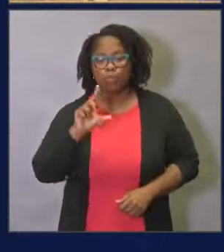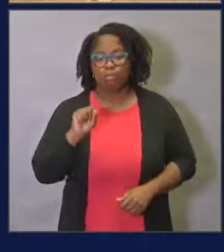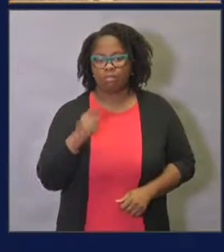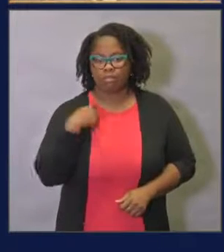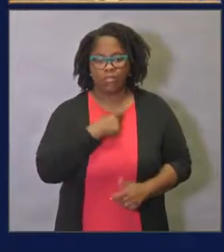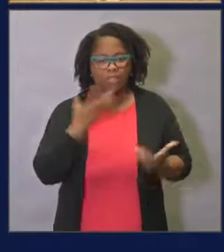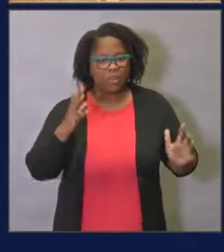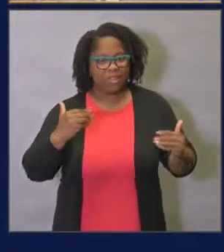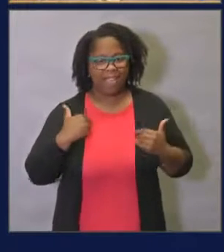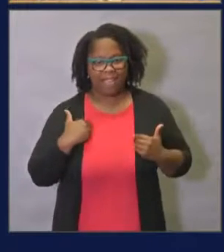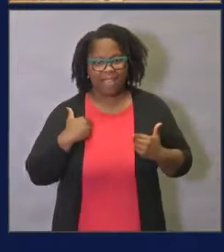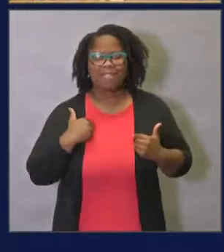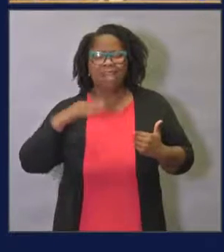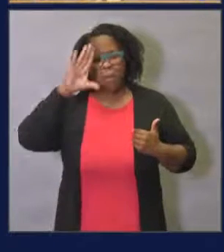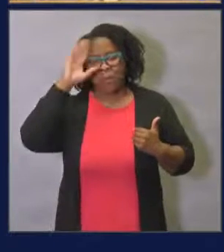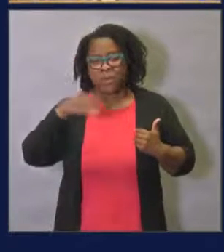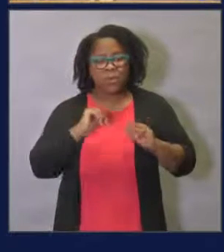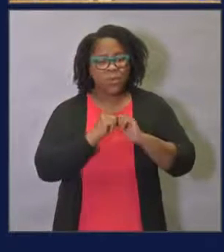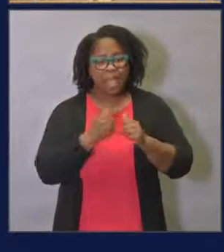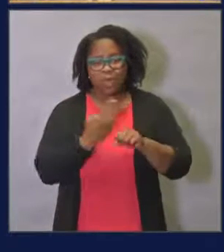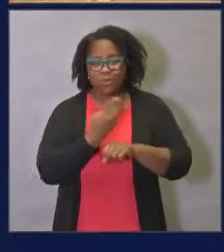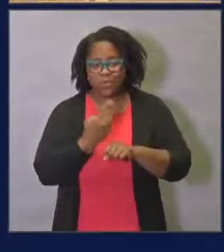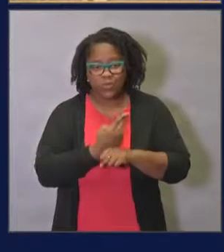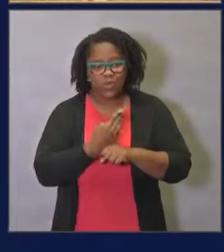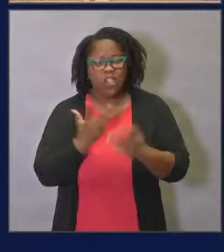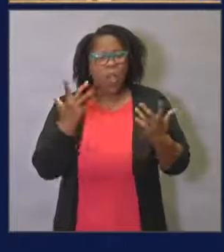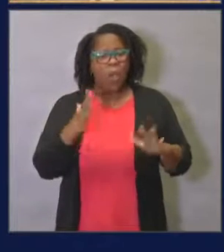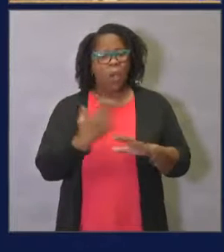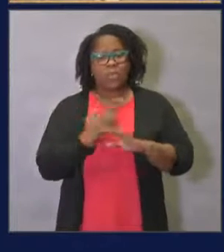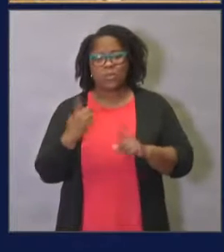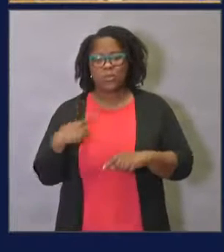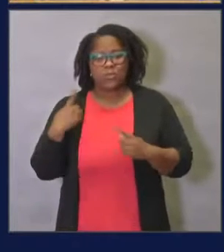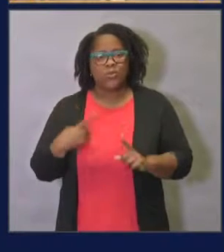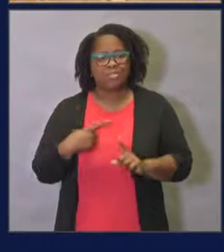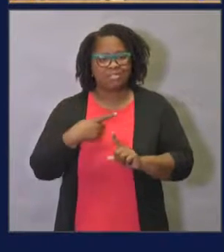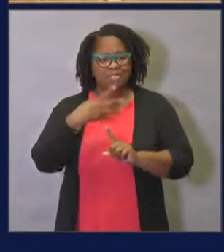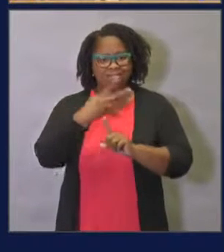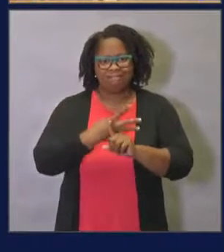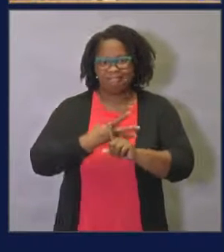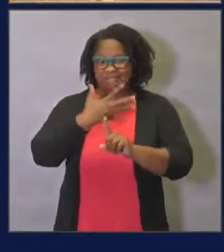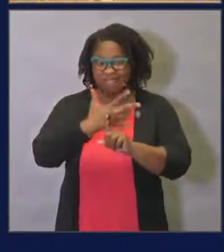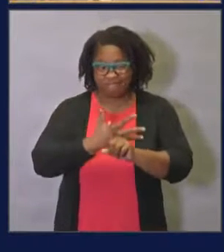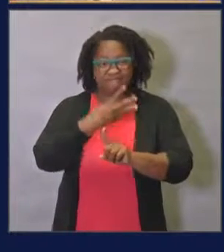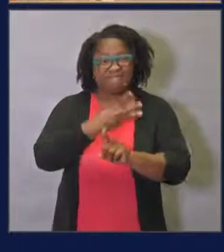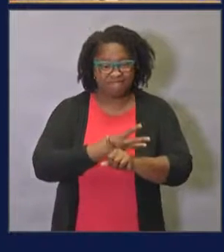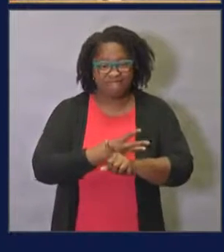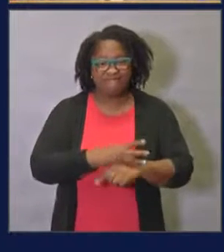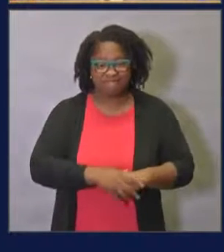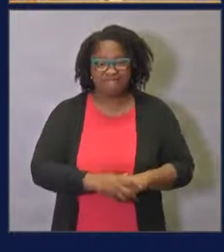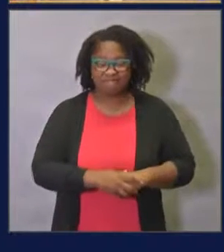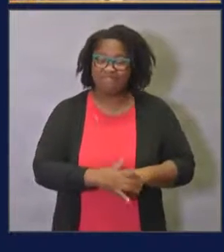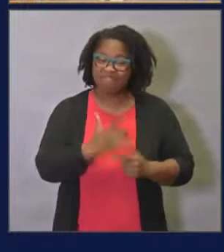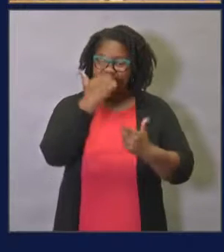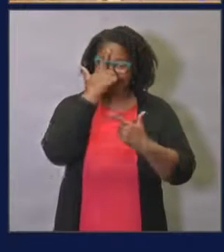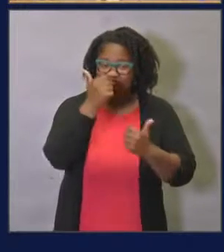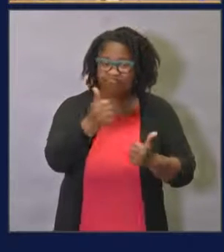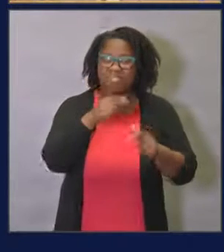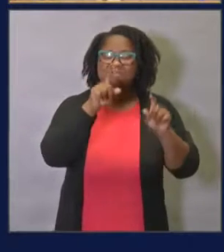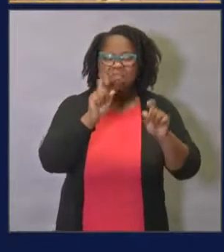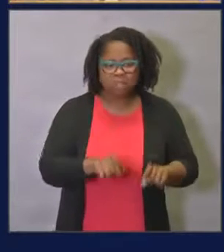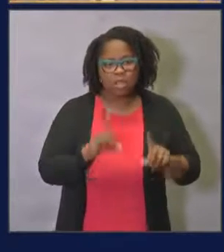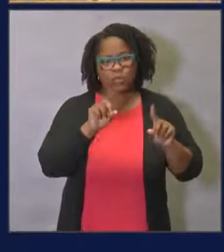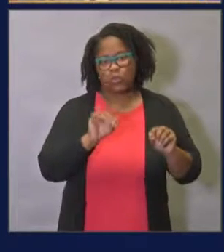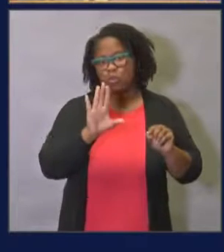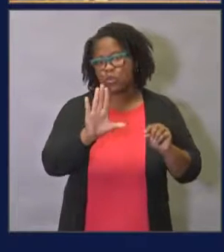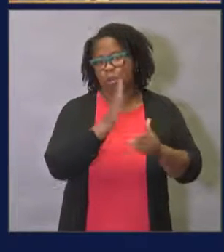use and have been using for many of us over the past months. It's up to each and every one of us to do our part at this point